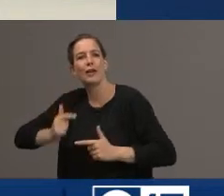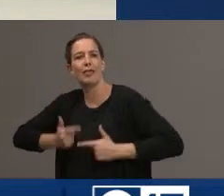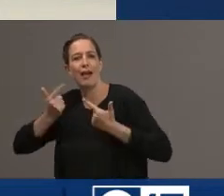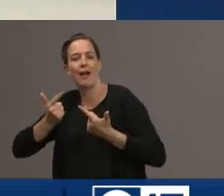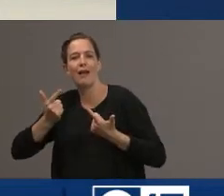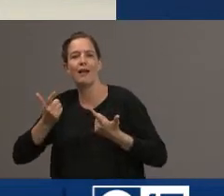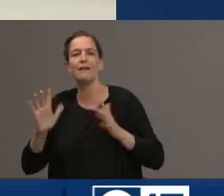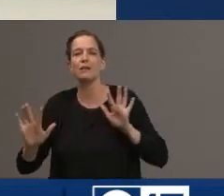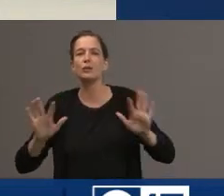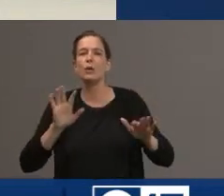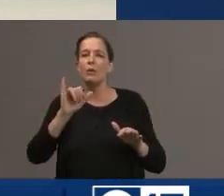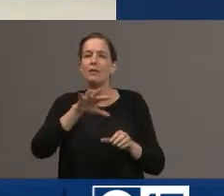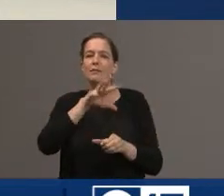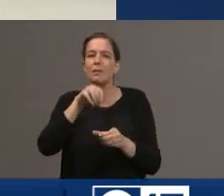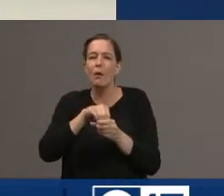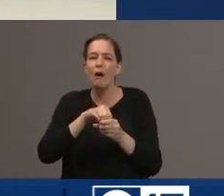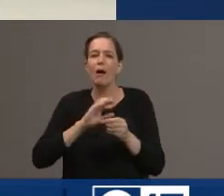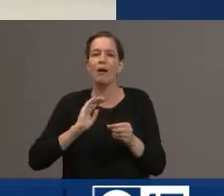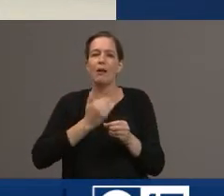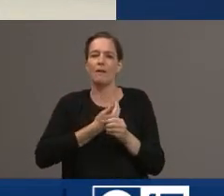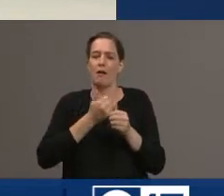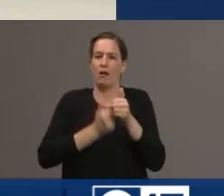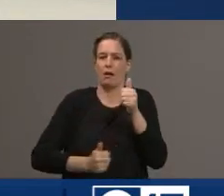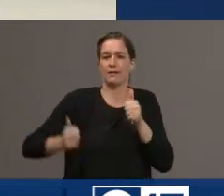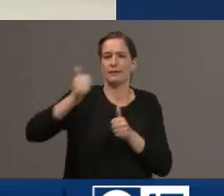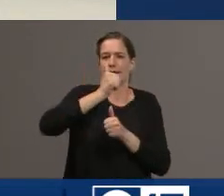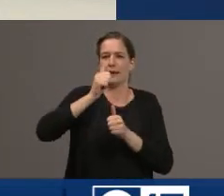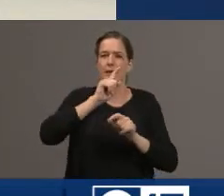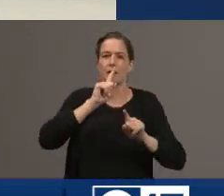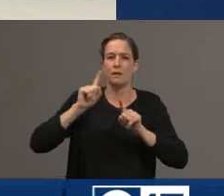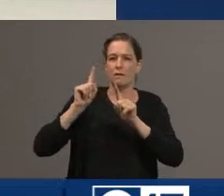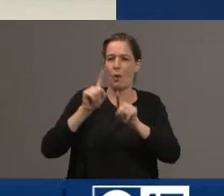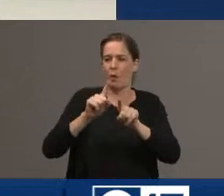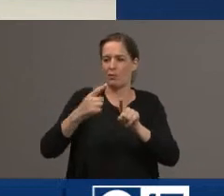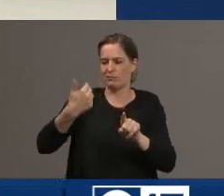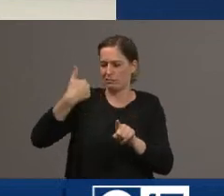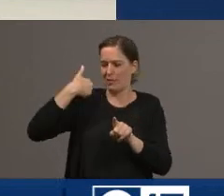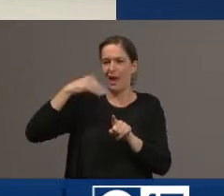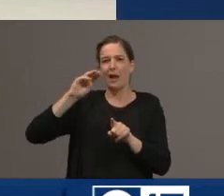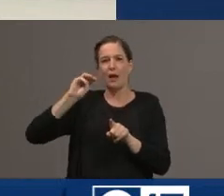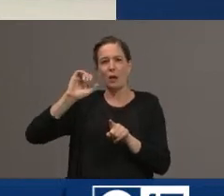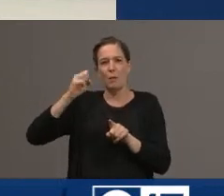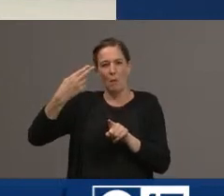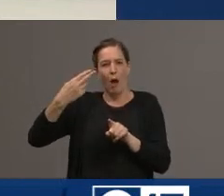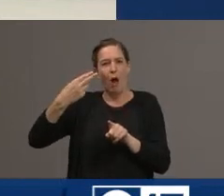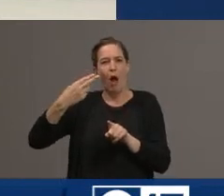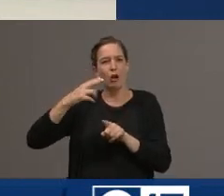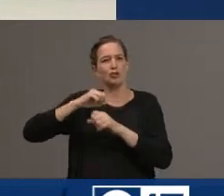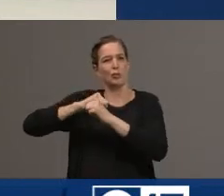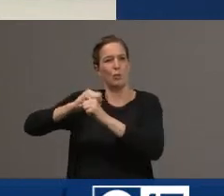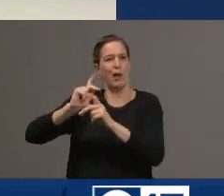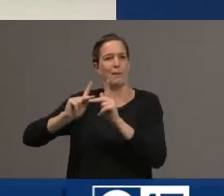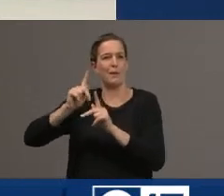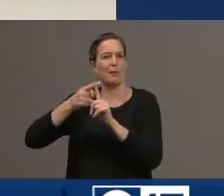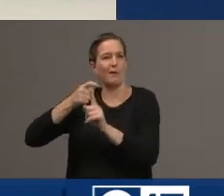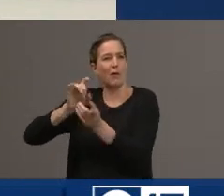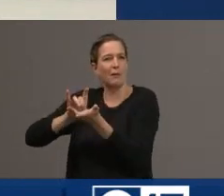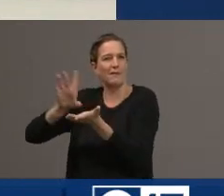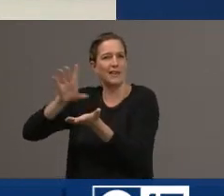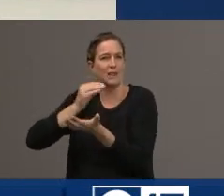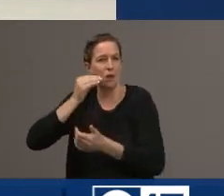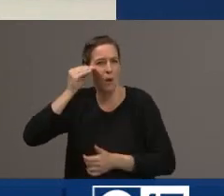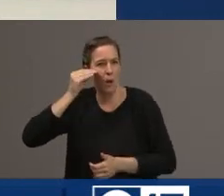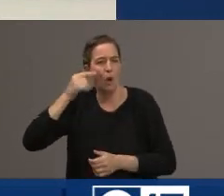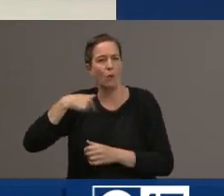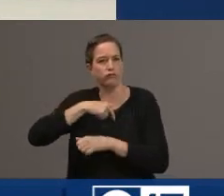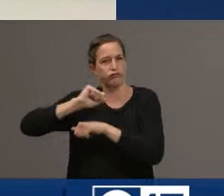executive orders that you put or that we put forward in March. We've also been able to work with our federal